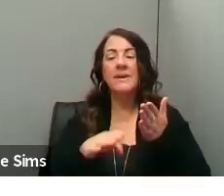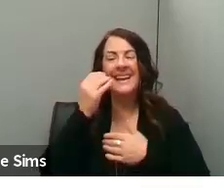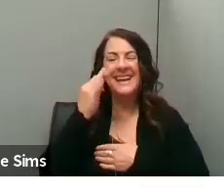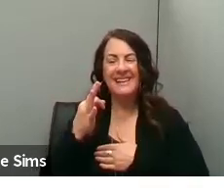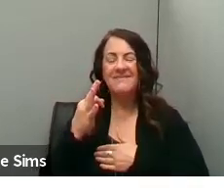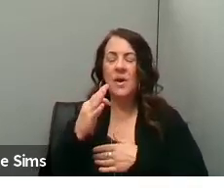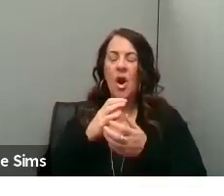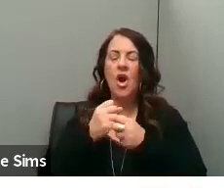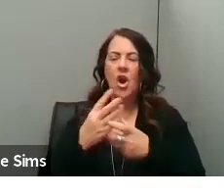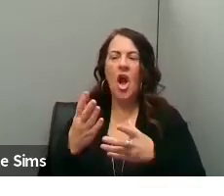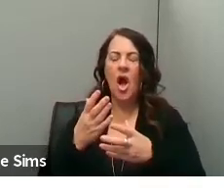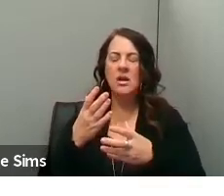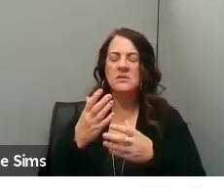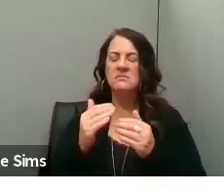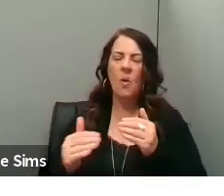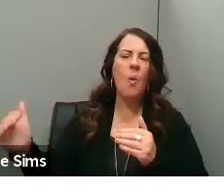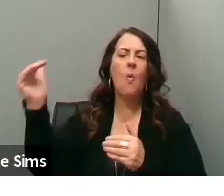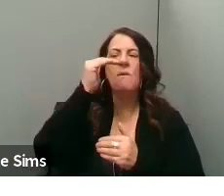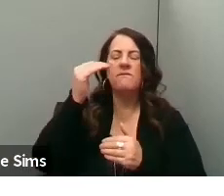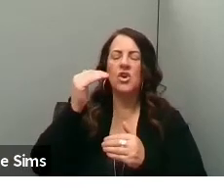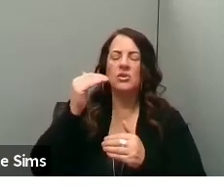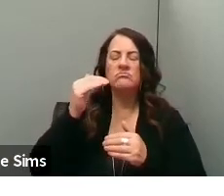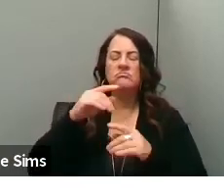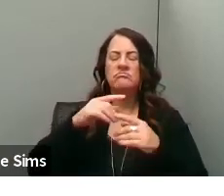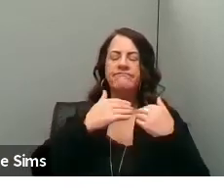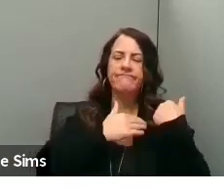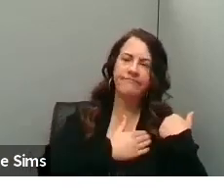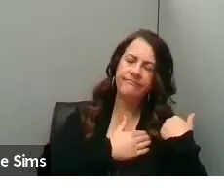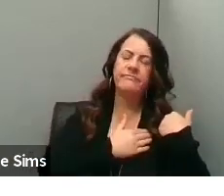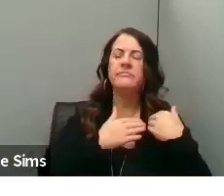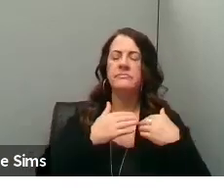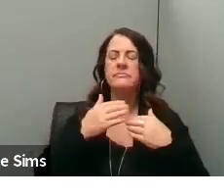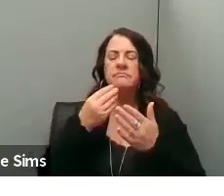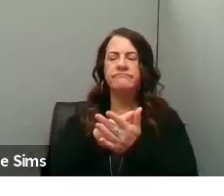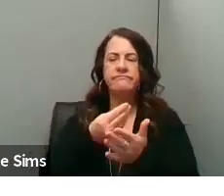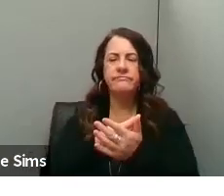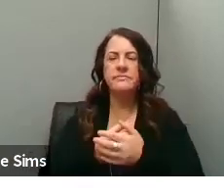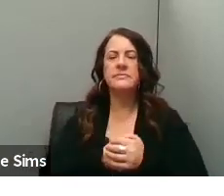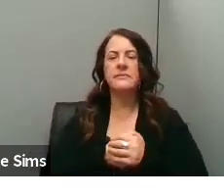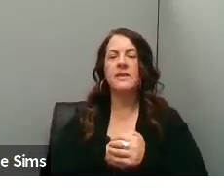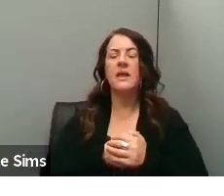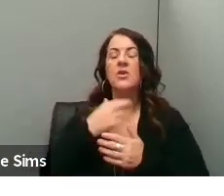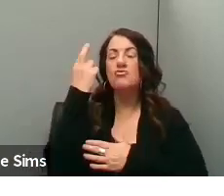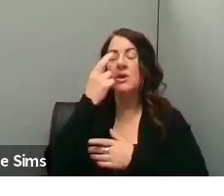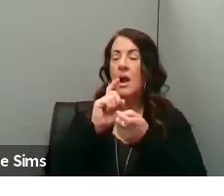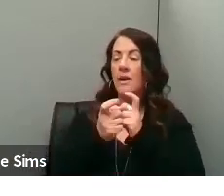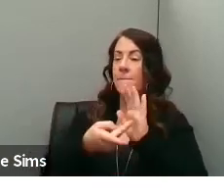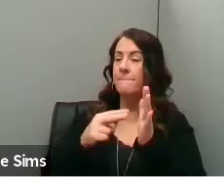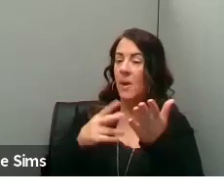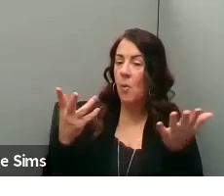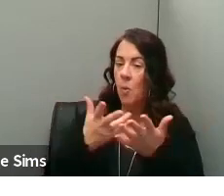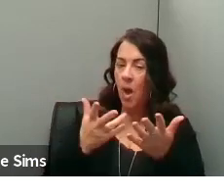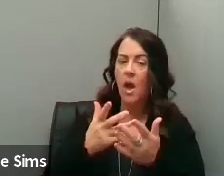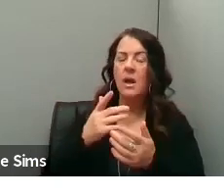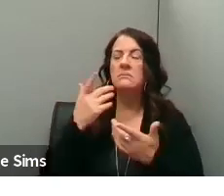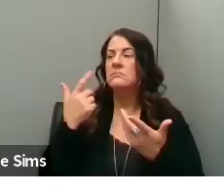The definition of reasonable accommodation is a change or exception to a rule or policy that is